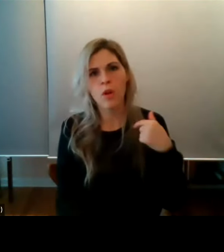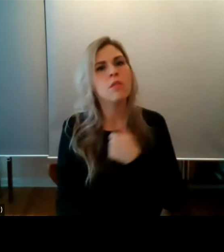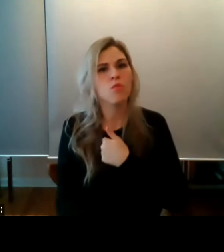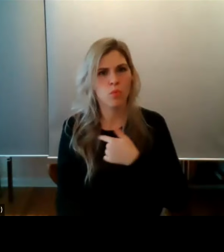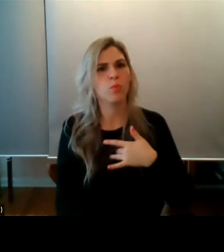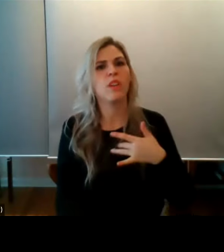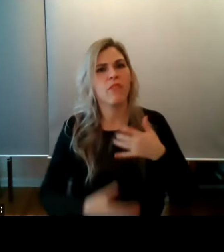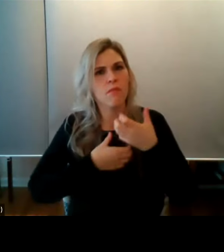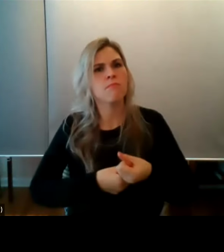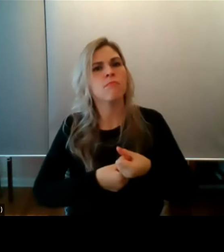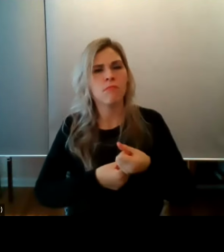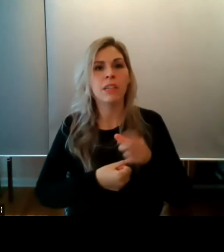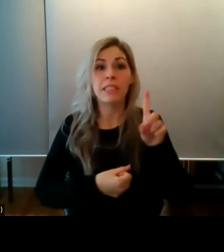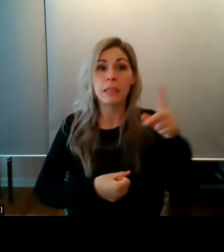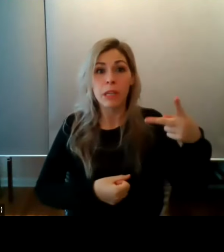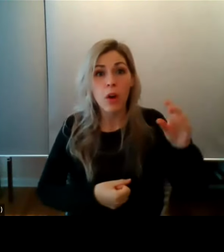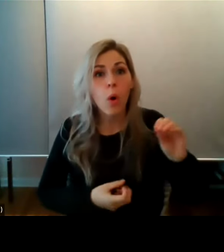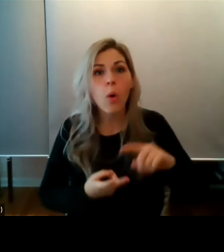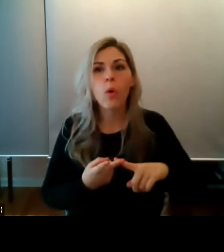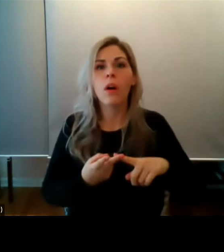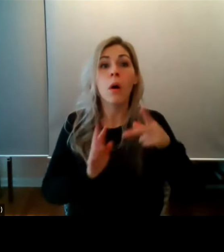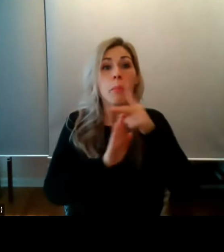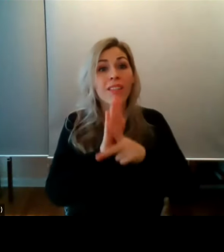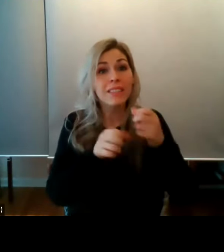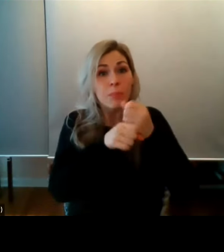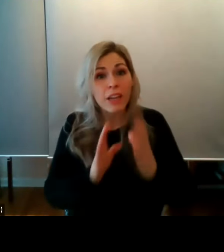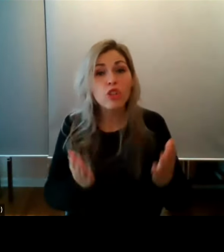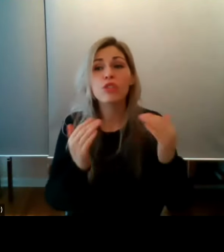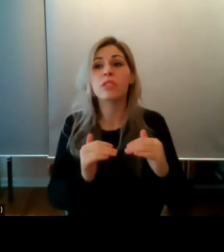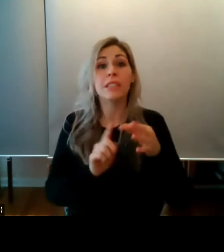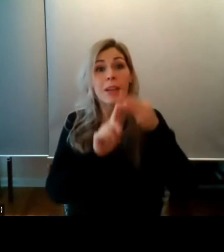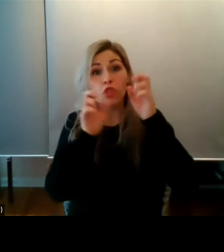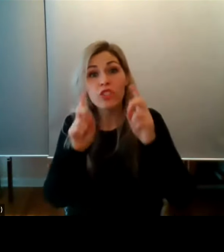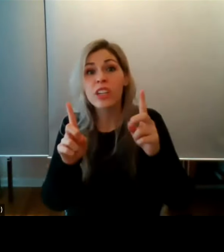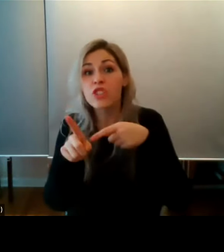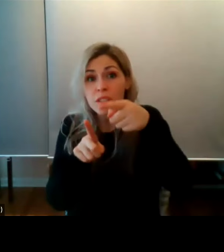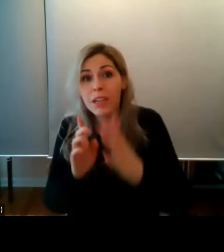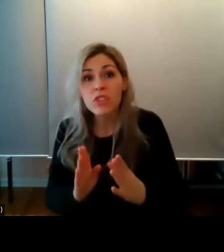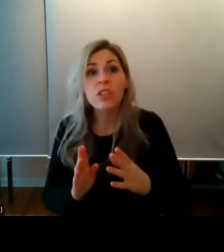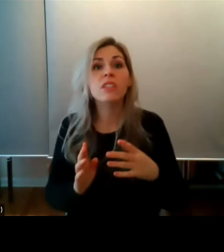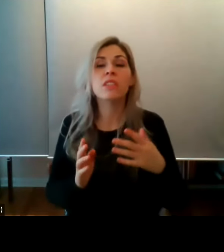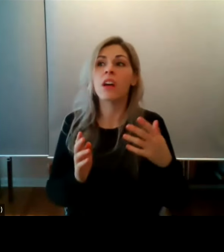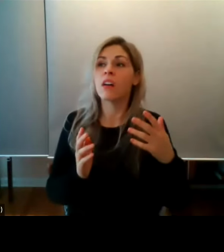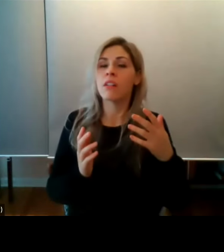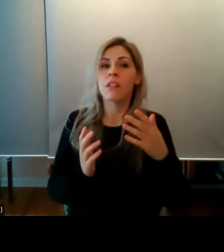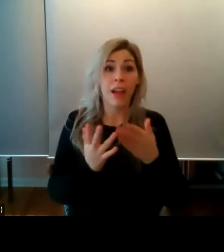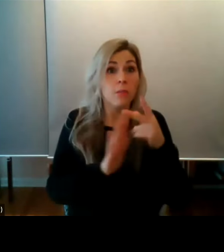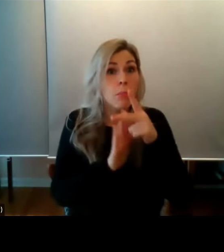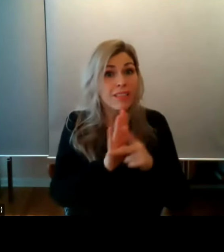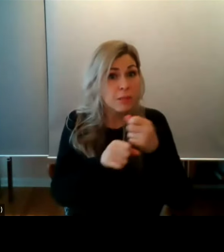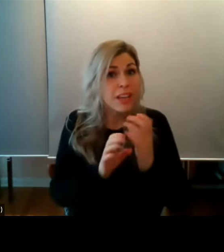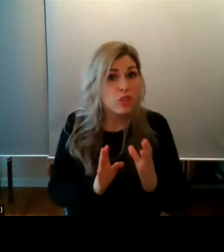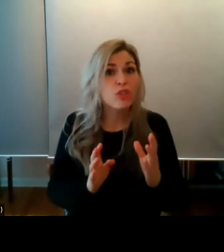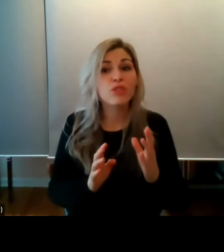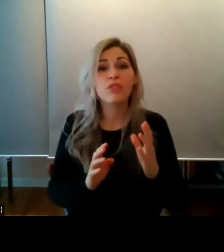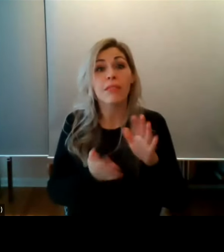together as DPOs, policymakers, special education specialists, and also policymakers,